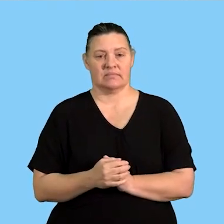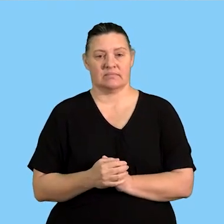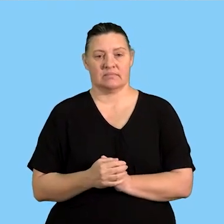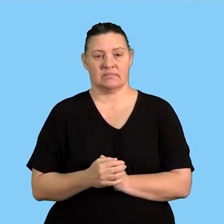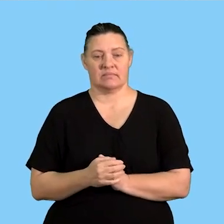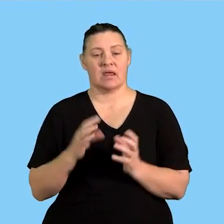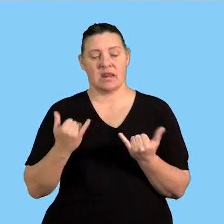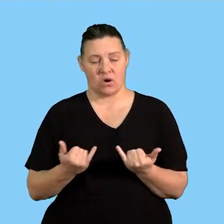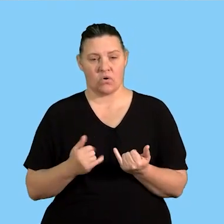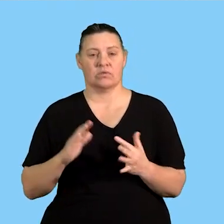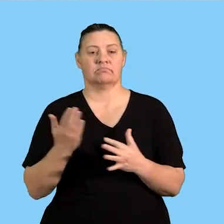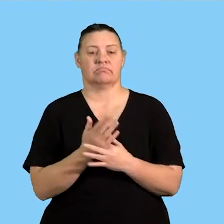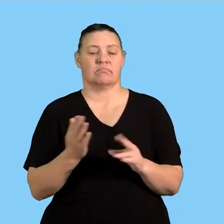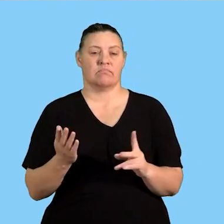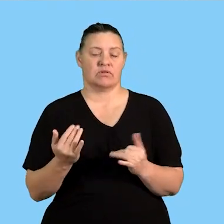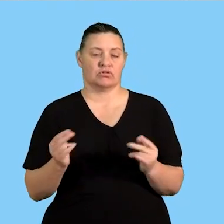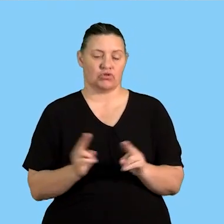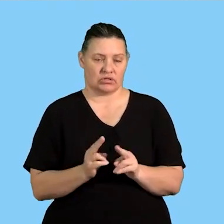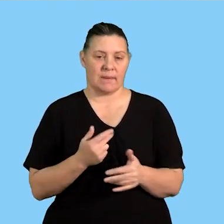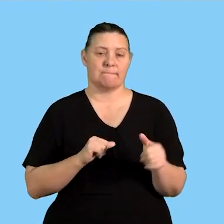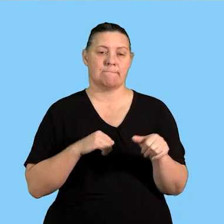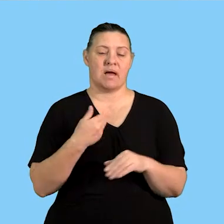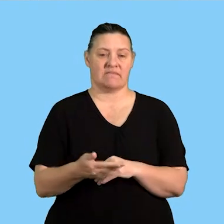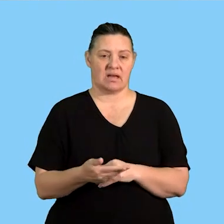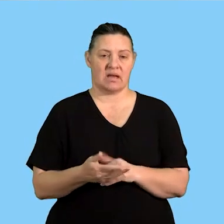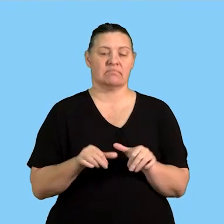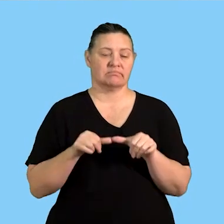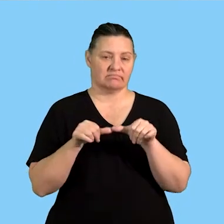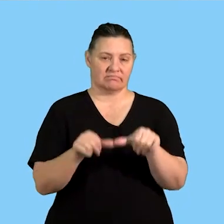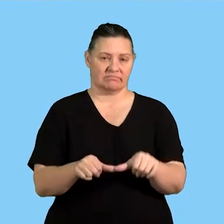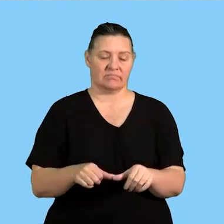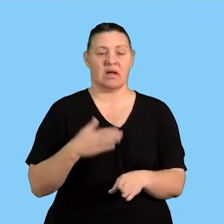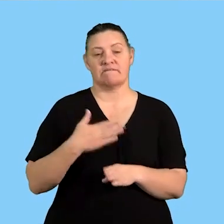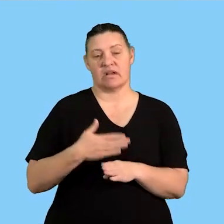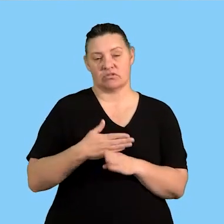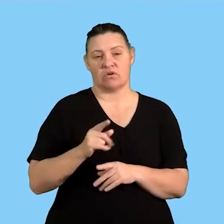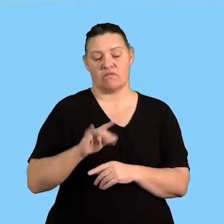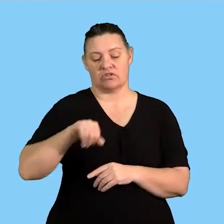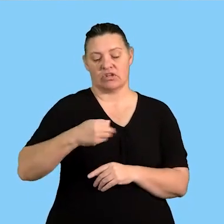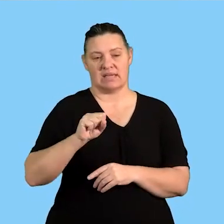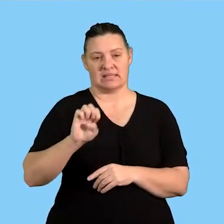take a short break and we'll come back and address the functions of JSE.